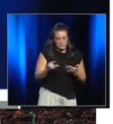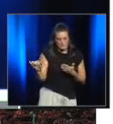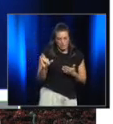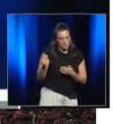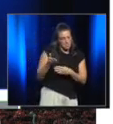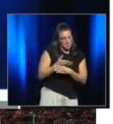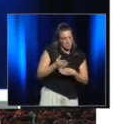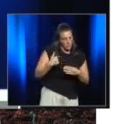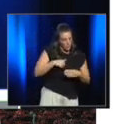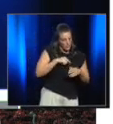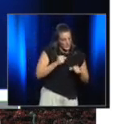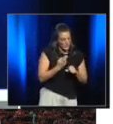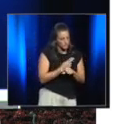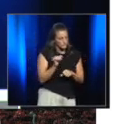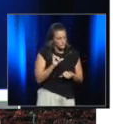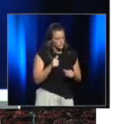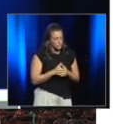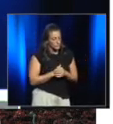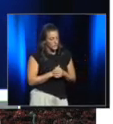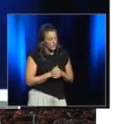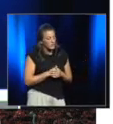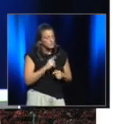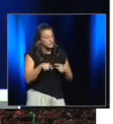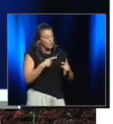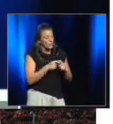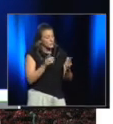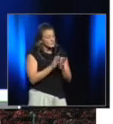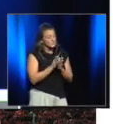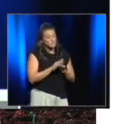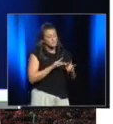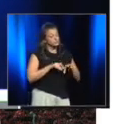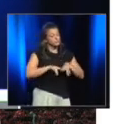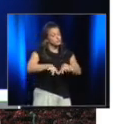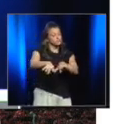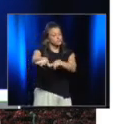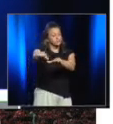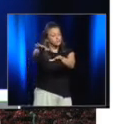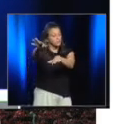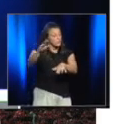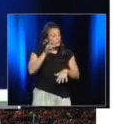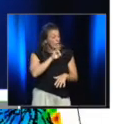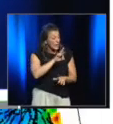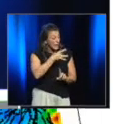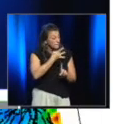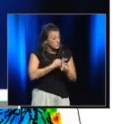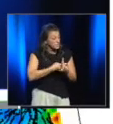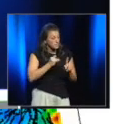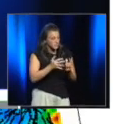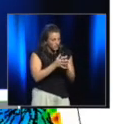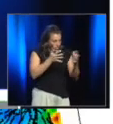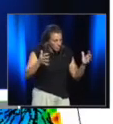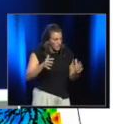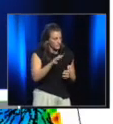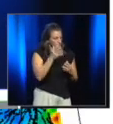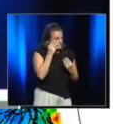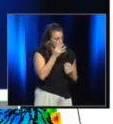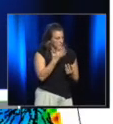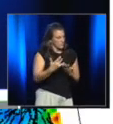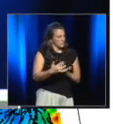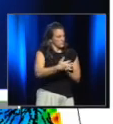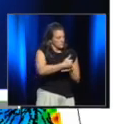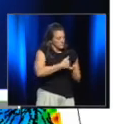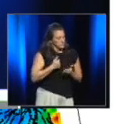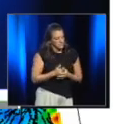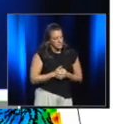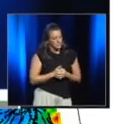4 CTD profiles a day. So when your seals are at sea for 8 months, that's an awful lot of data that we're getting in. So this is just an